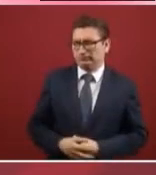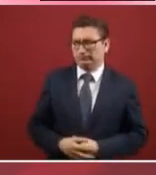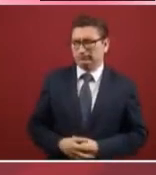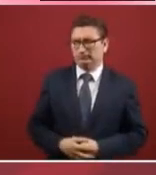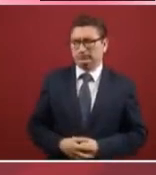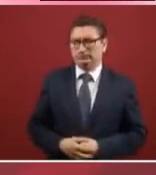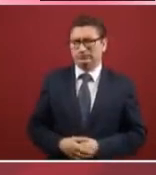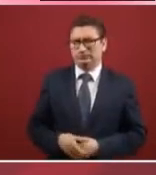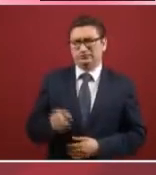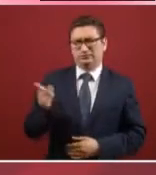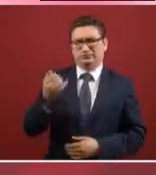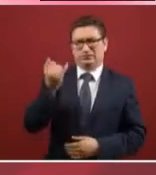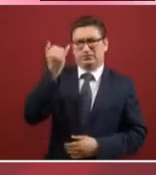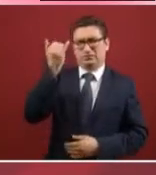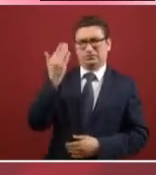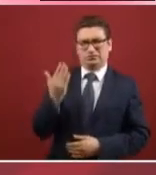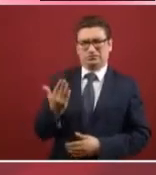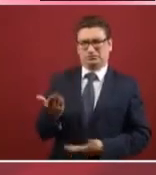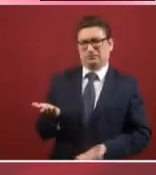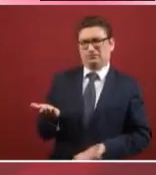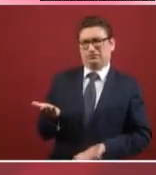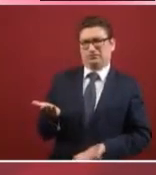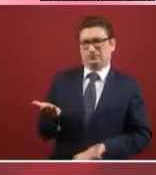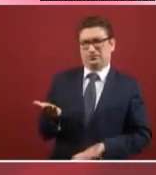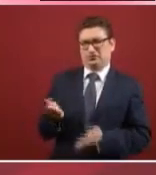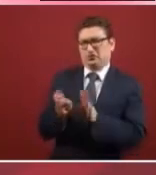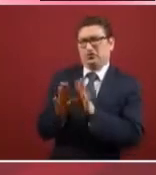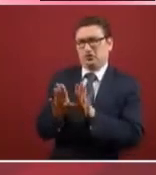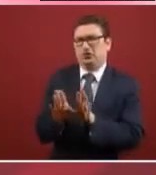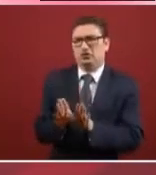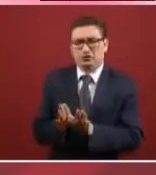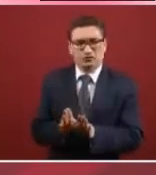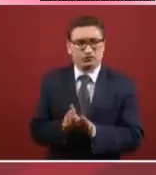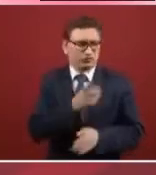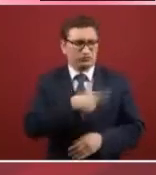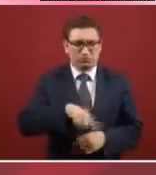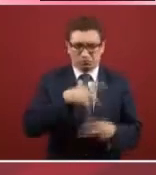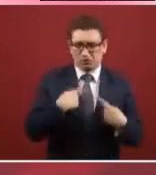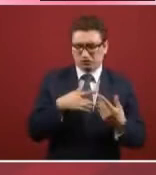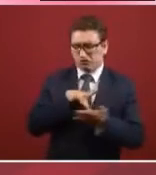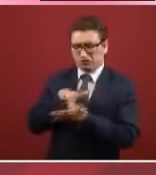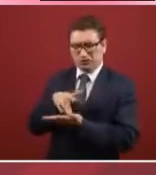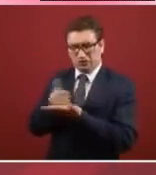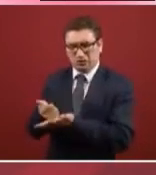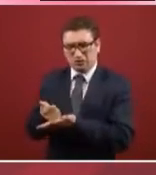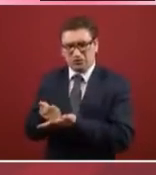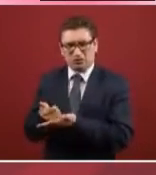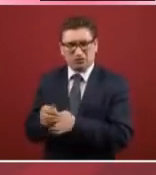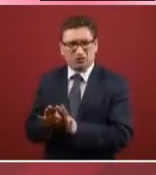¿Qué imagen da? Imagine that. ¿Quién va a apoyar eso? Who would want to support that?